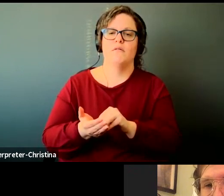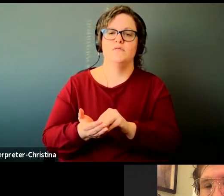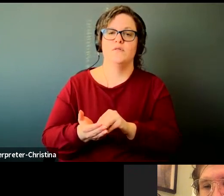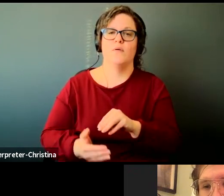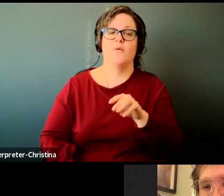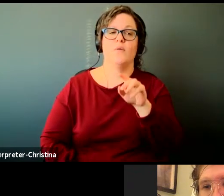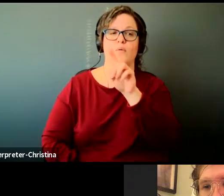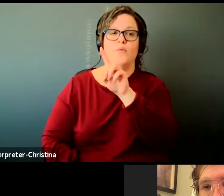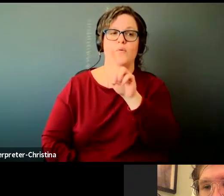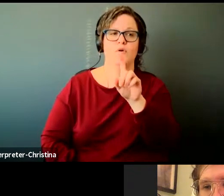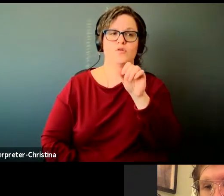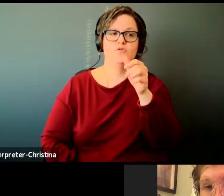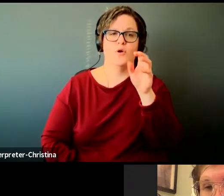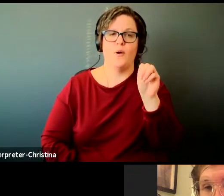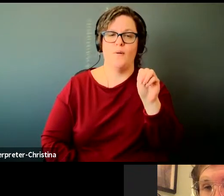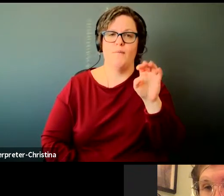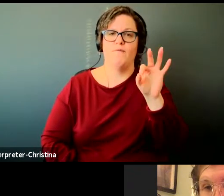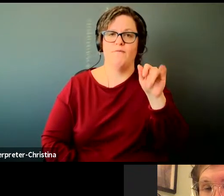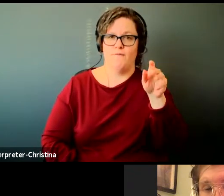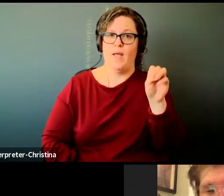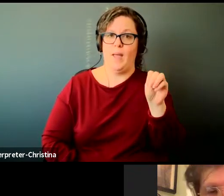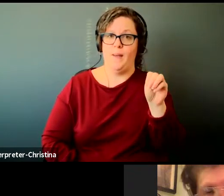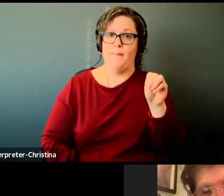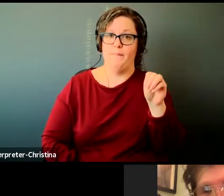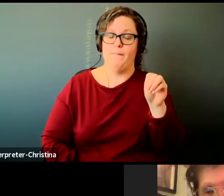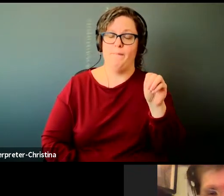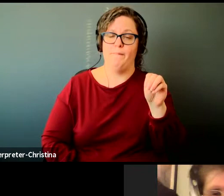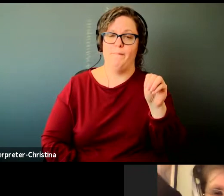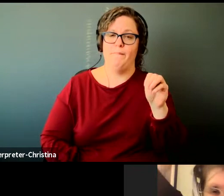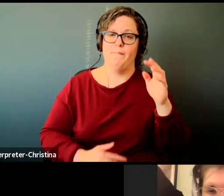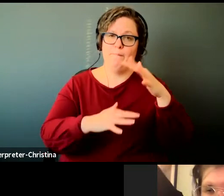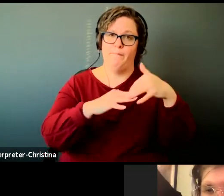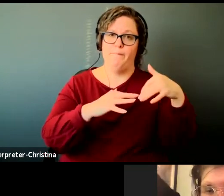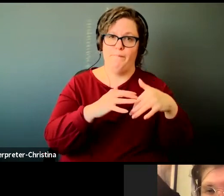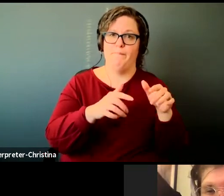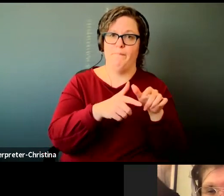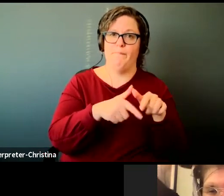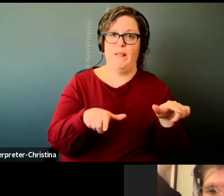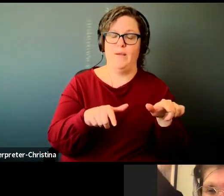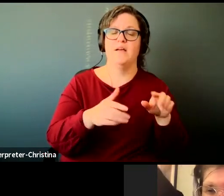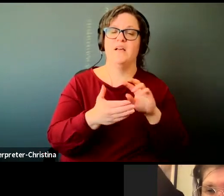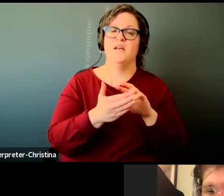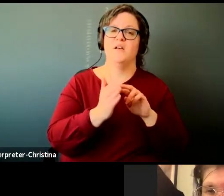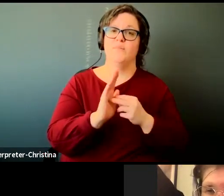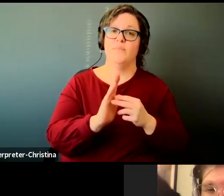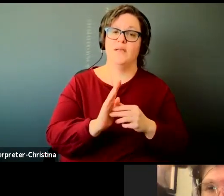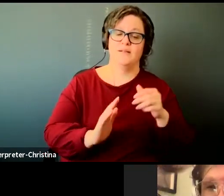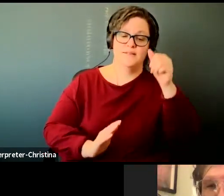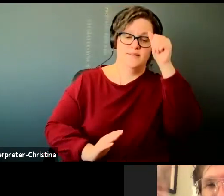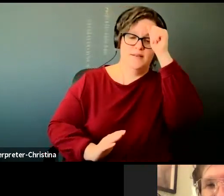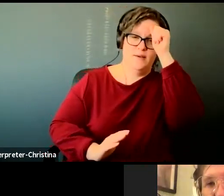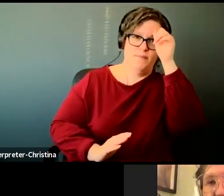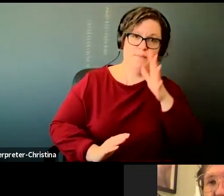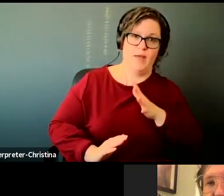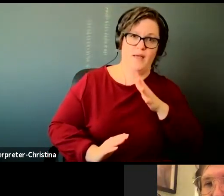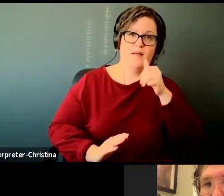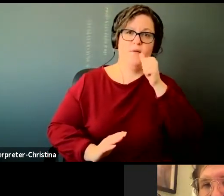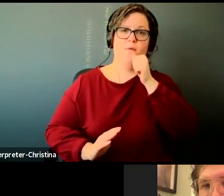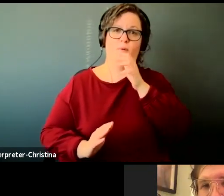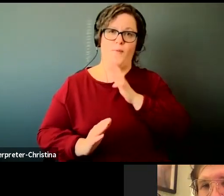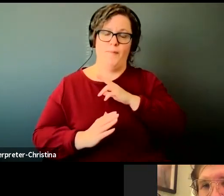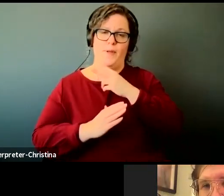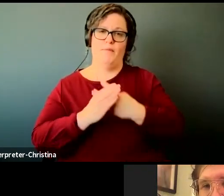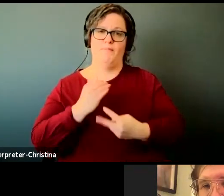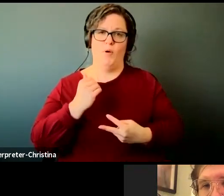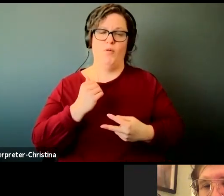is in Creole, and it means man, woman, or transgender, or trans femme, if you want. There's no exact translation